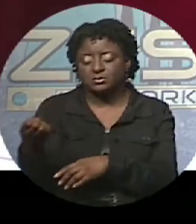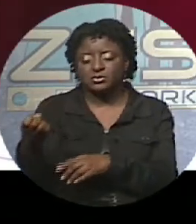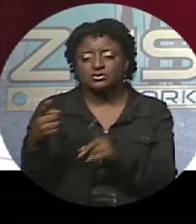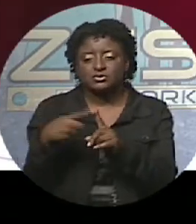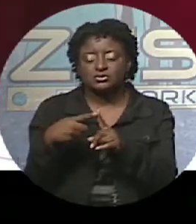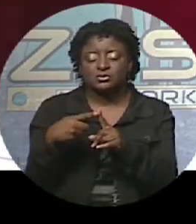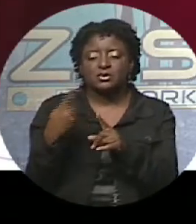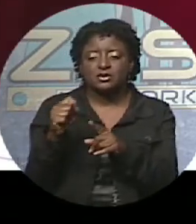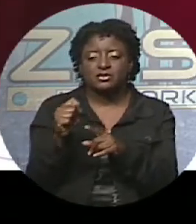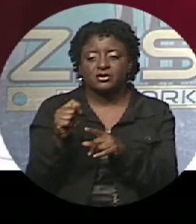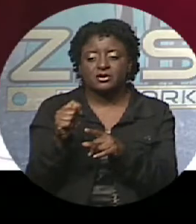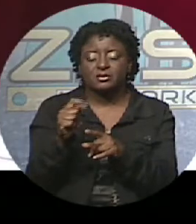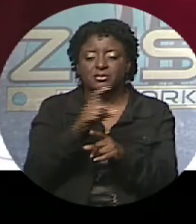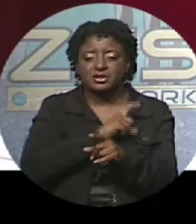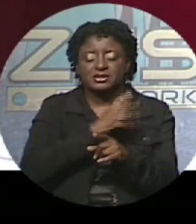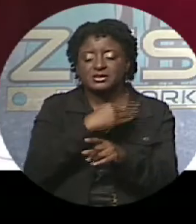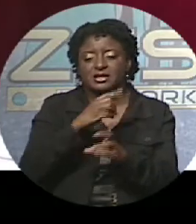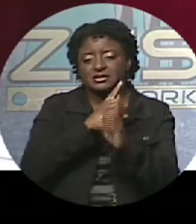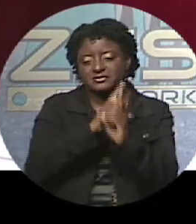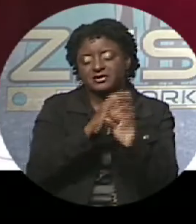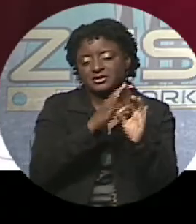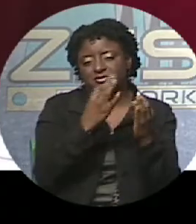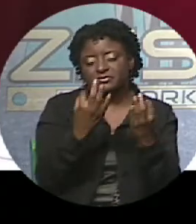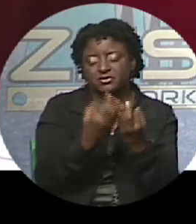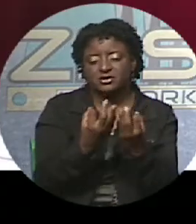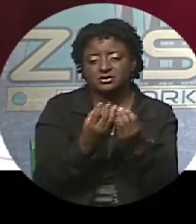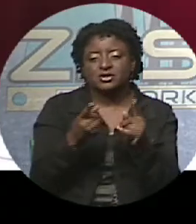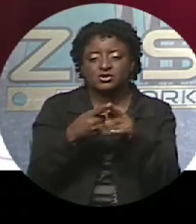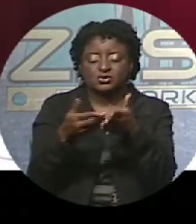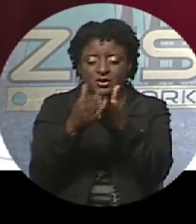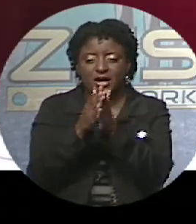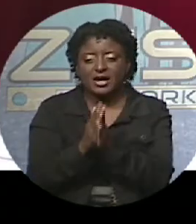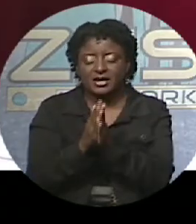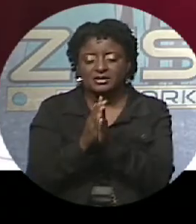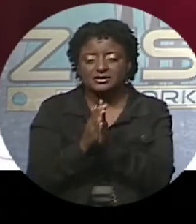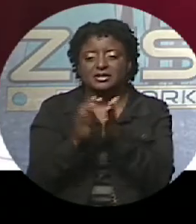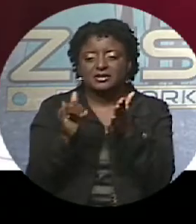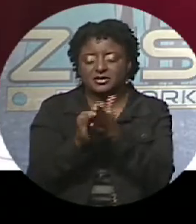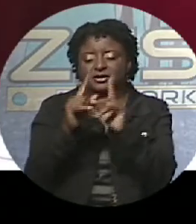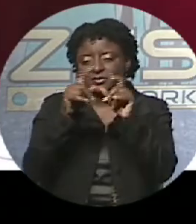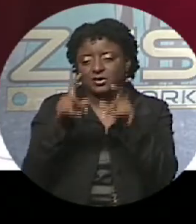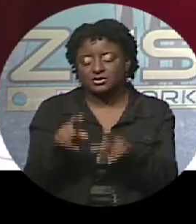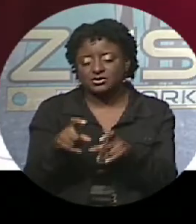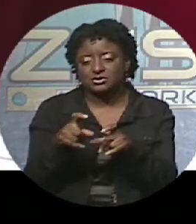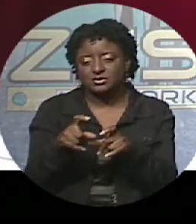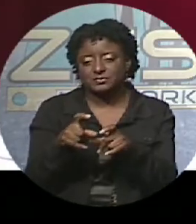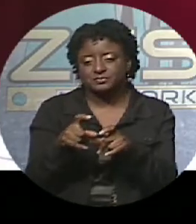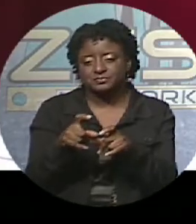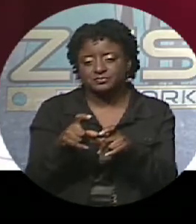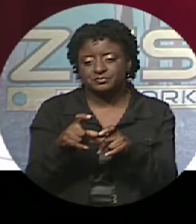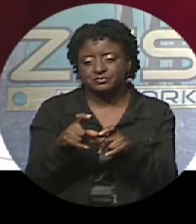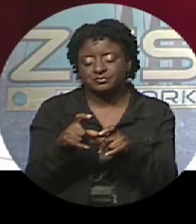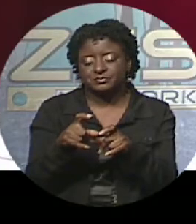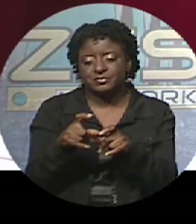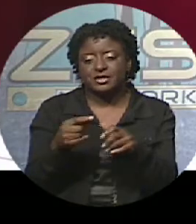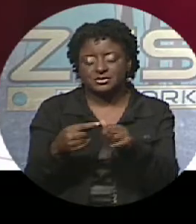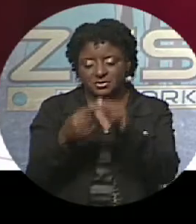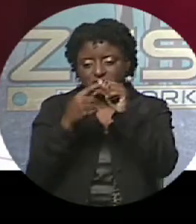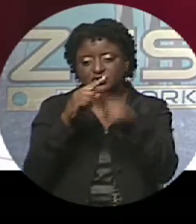Defense Forces, period. So to ask a disingenuous question like that, Madam President, particularly